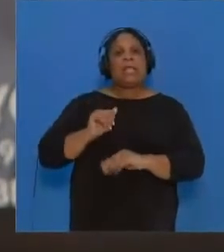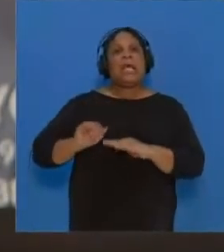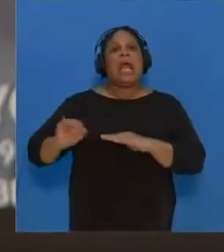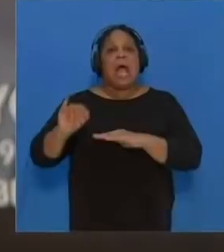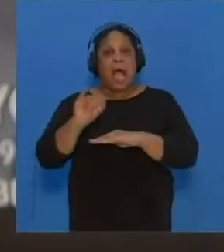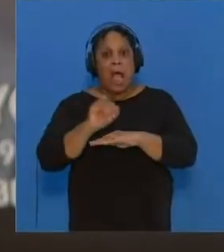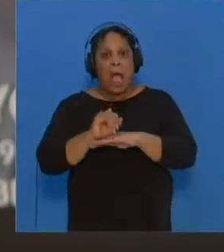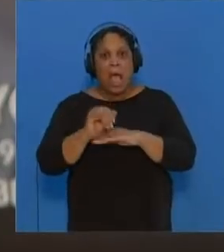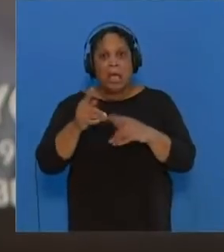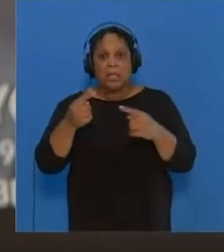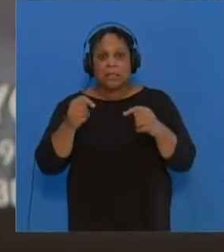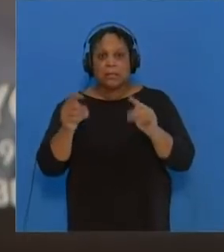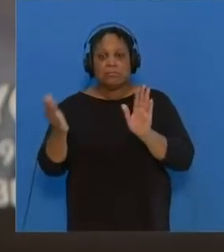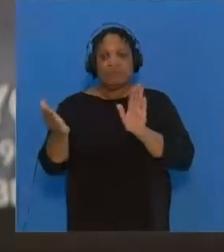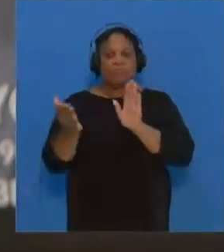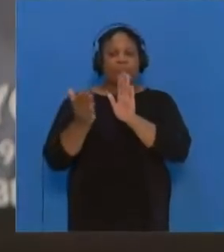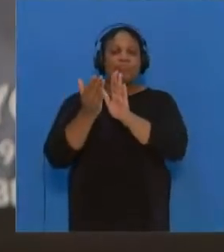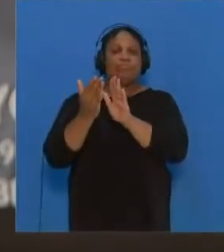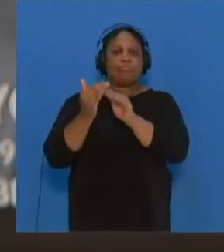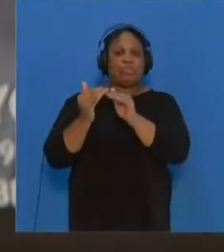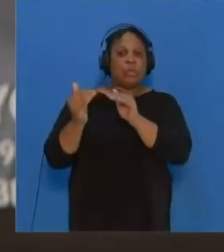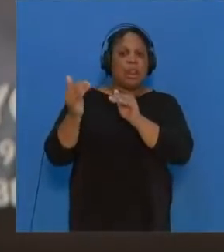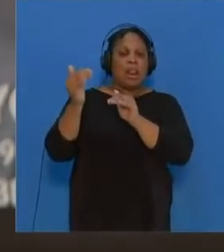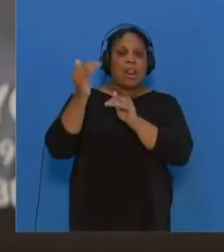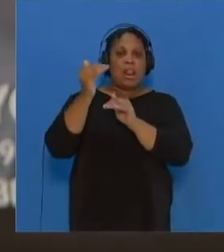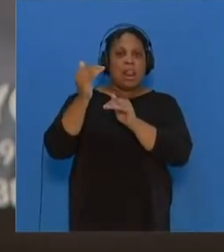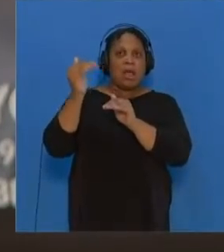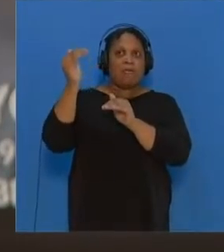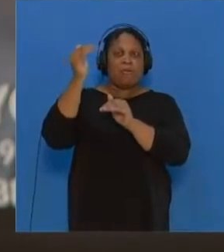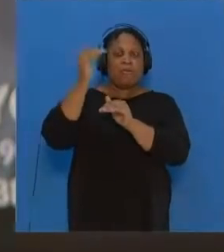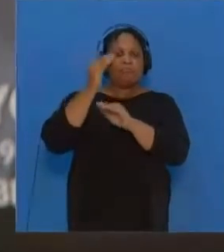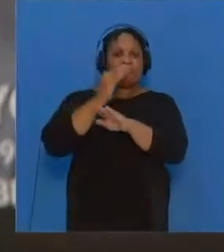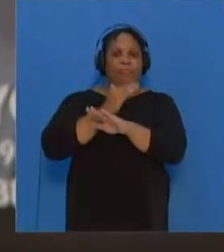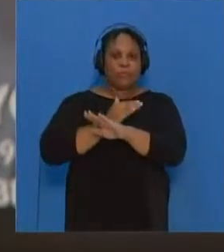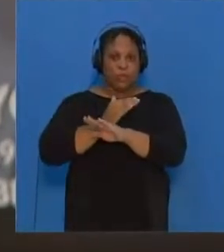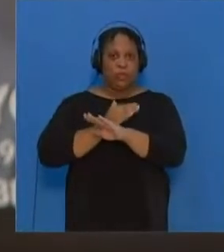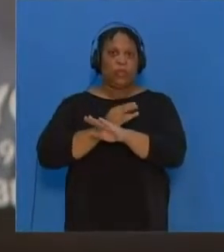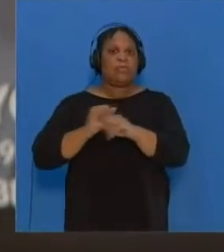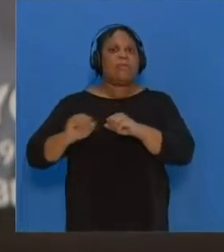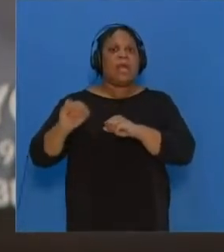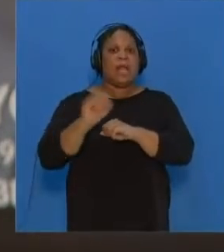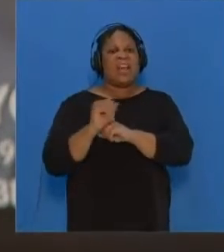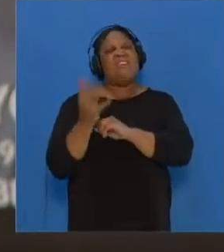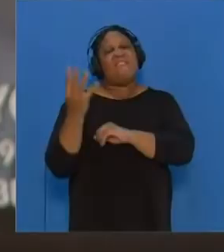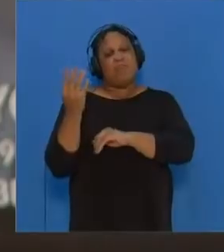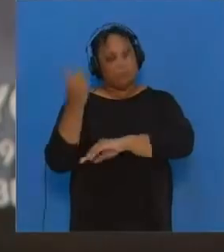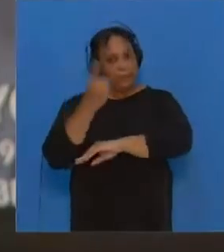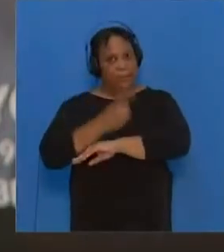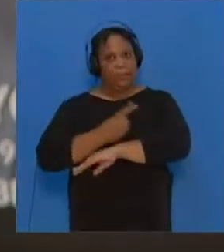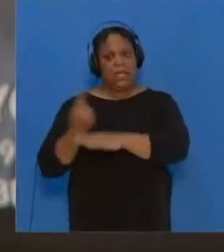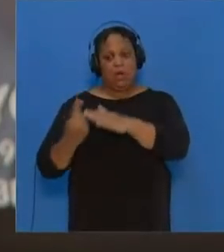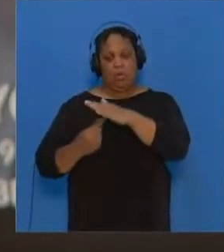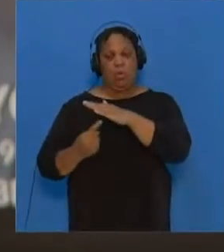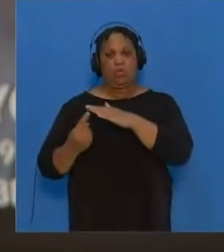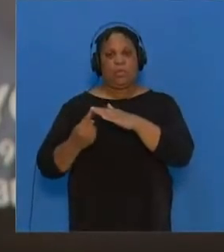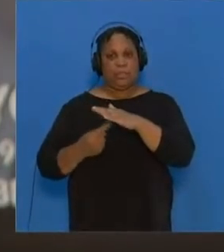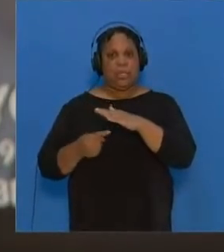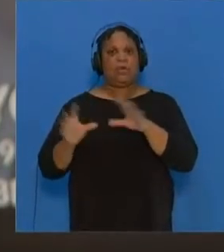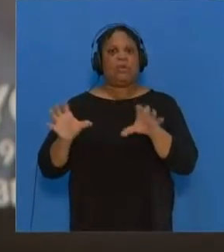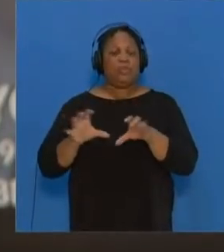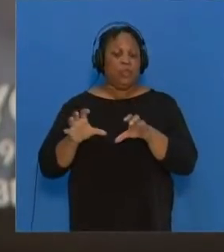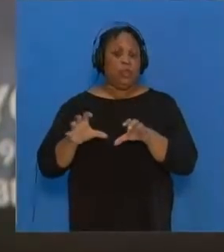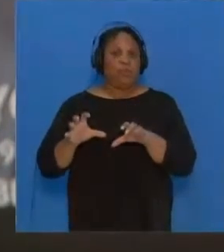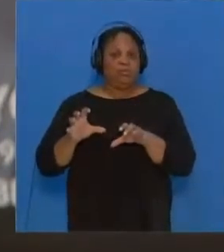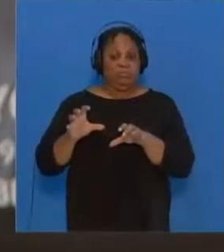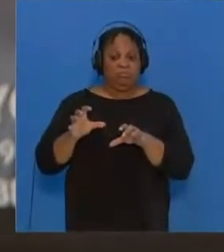to approach the level of security for the island that a 14-day quarantine would otherwise do. So in the